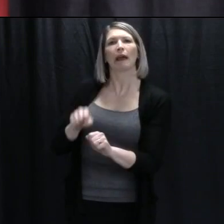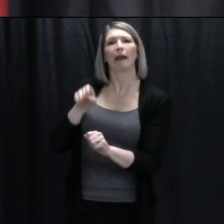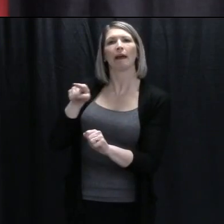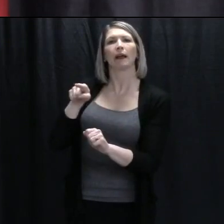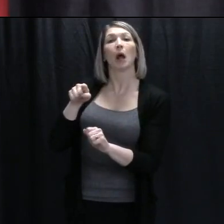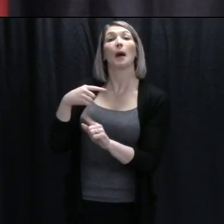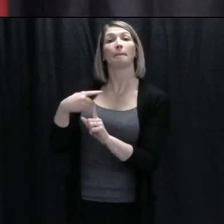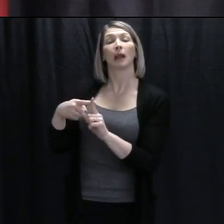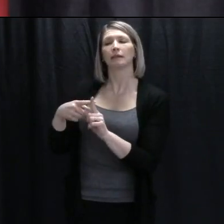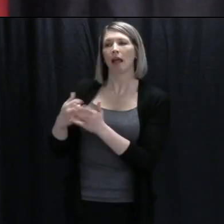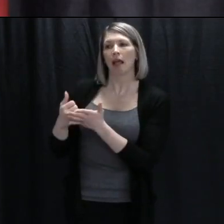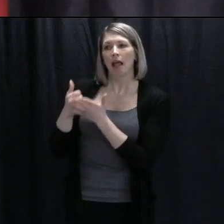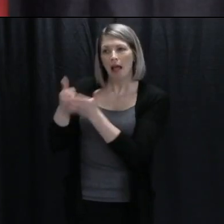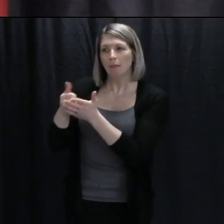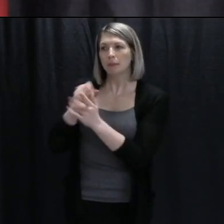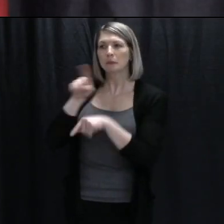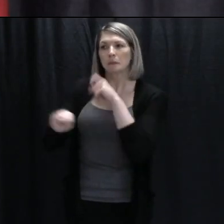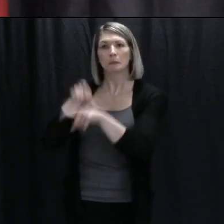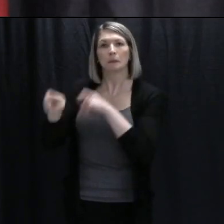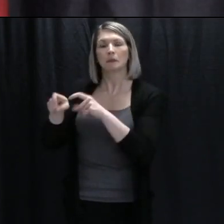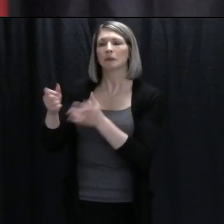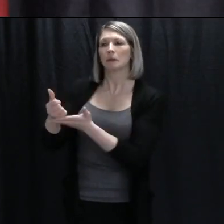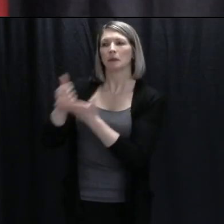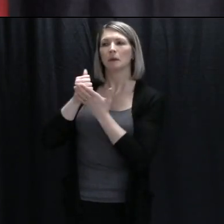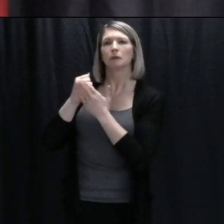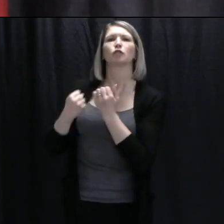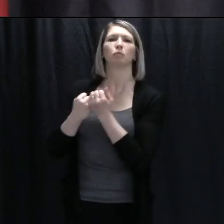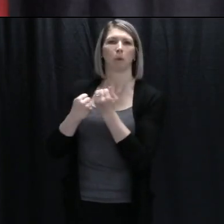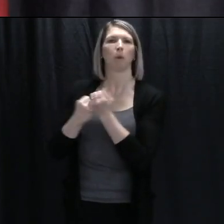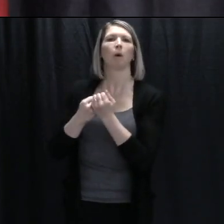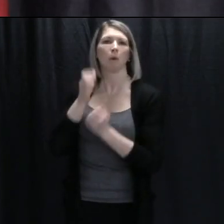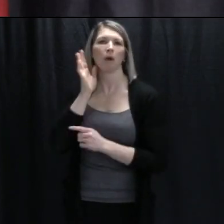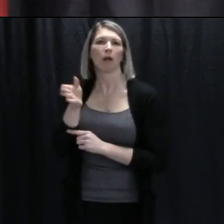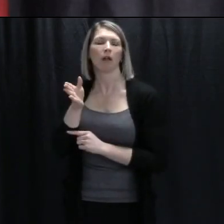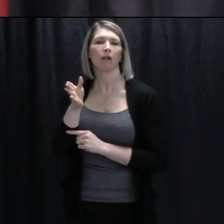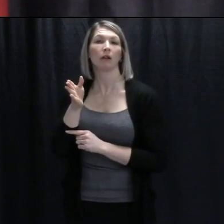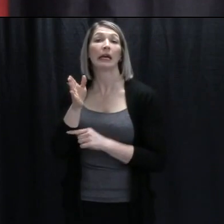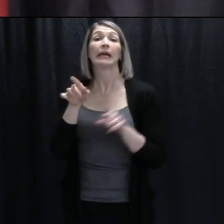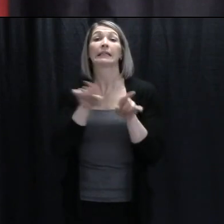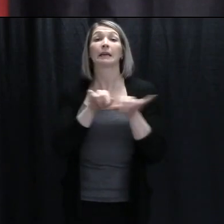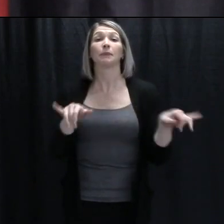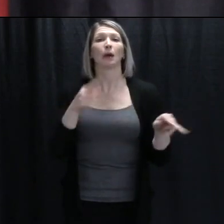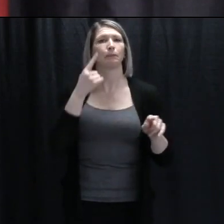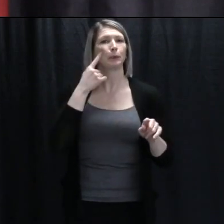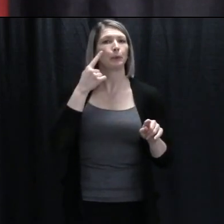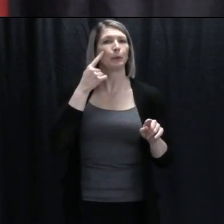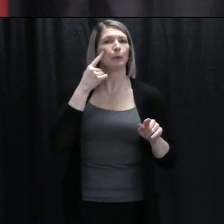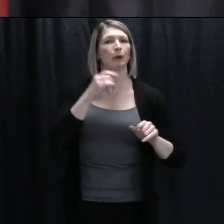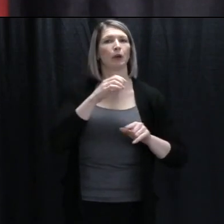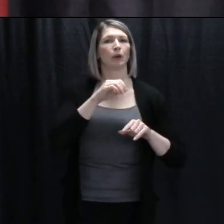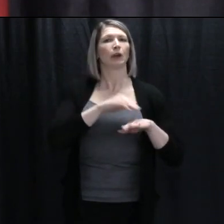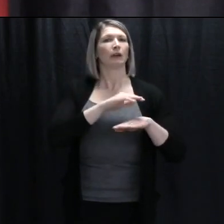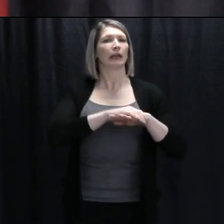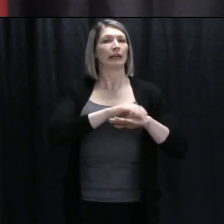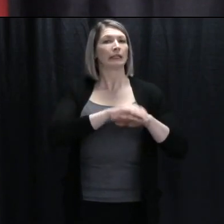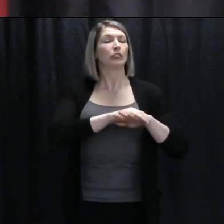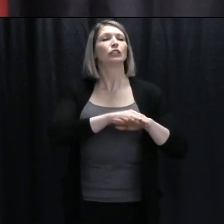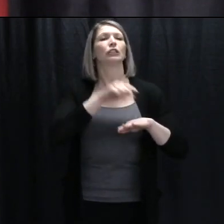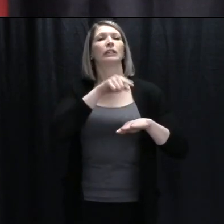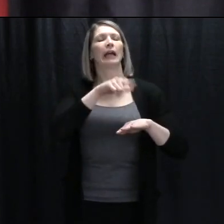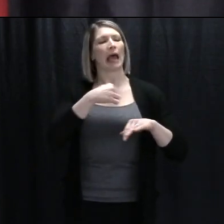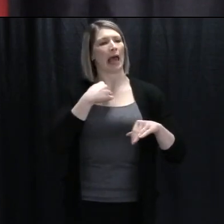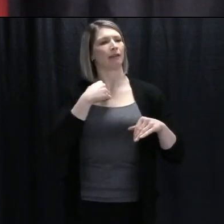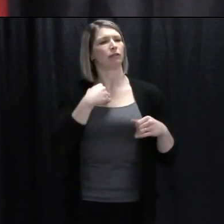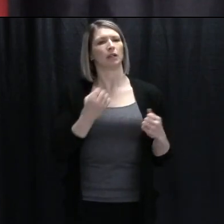District also has its own mathematics YouTube channel with a variety of instructional videos and other resources for grades 7 to